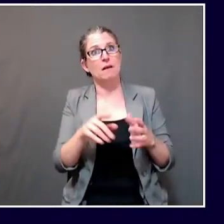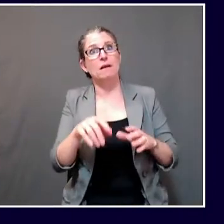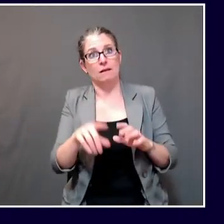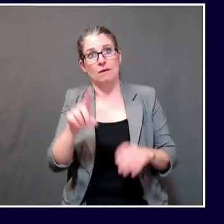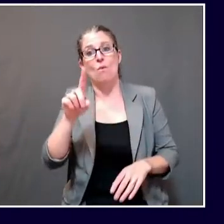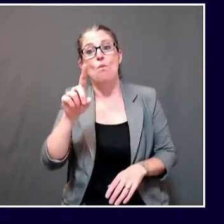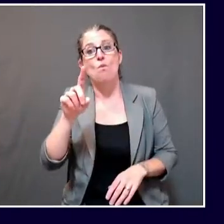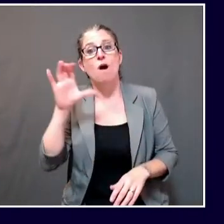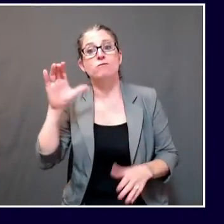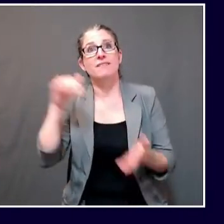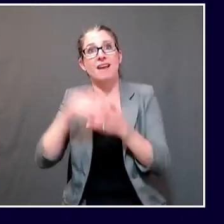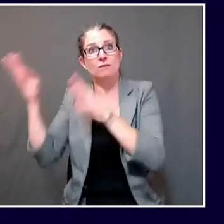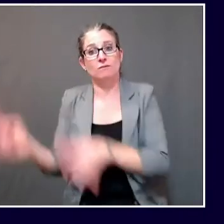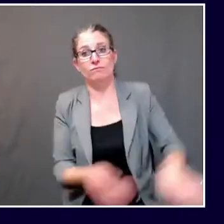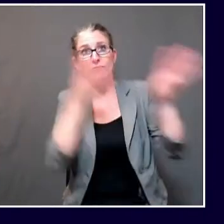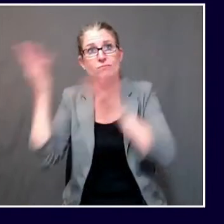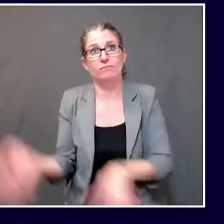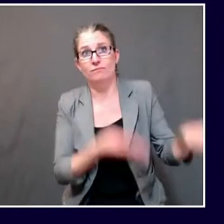100,000 people in Maine.